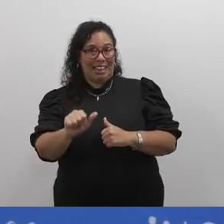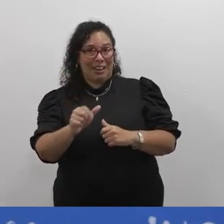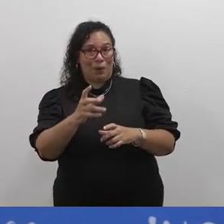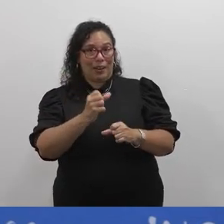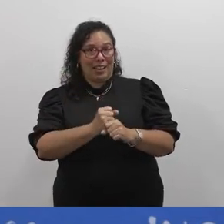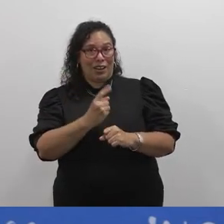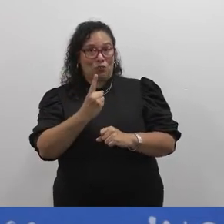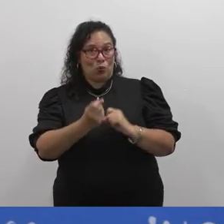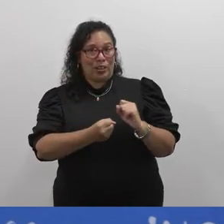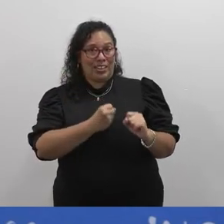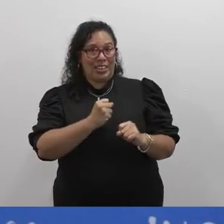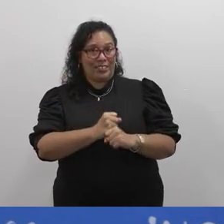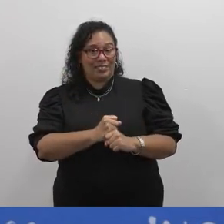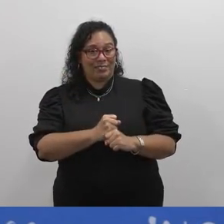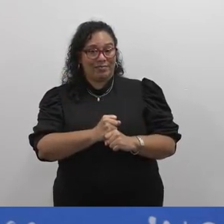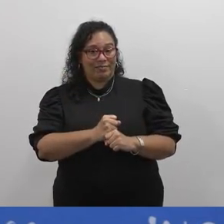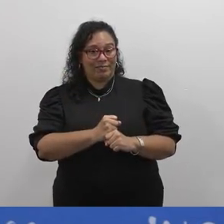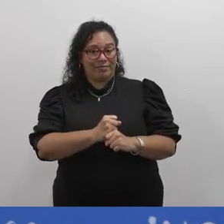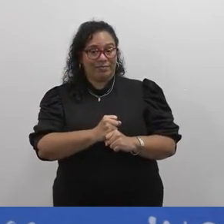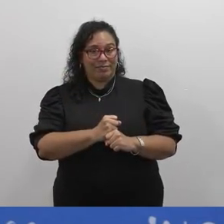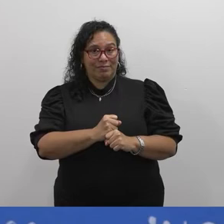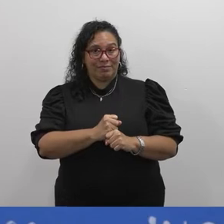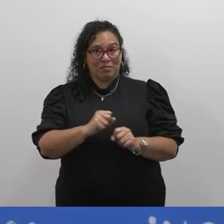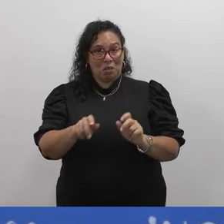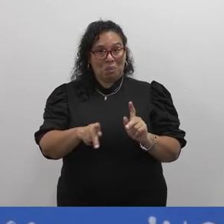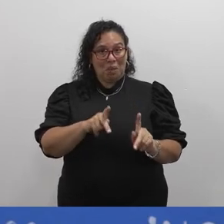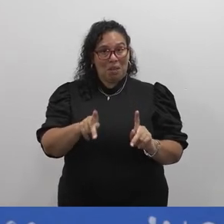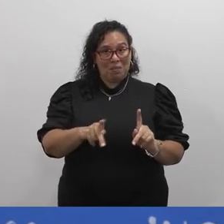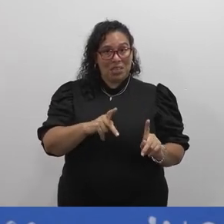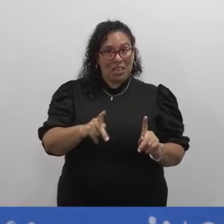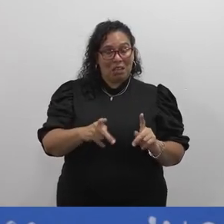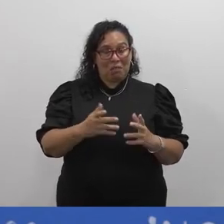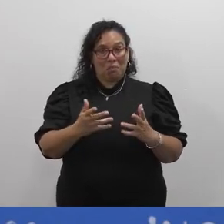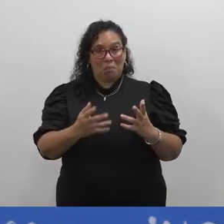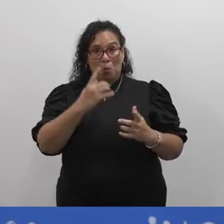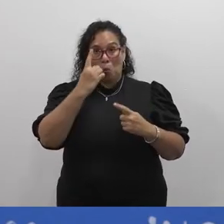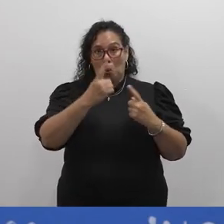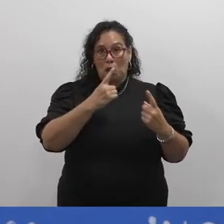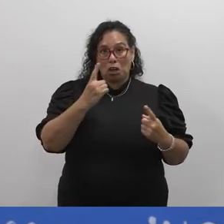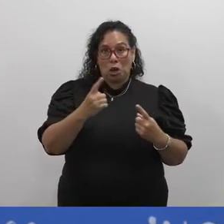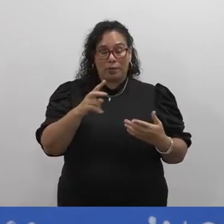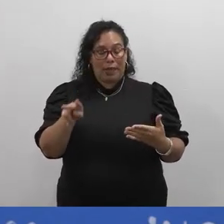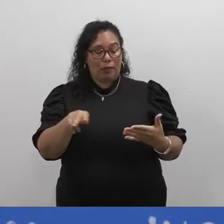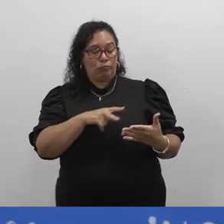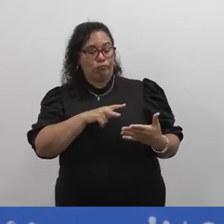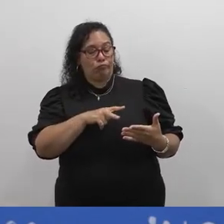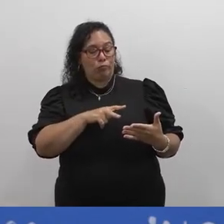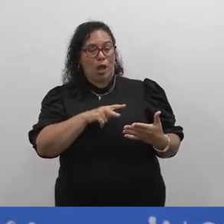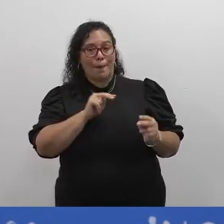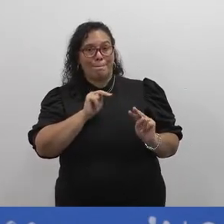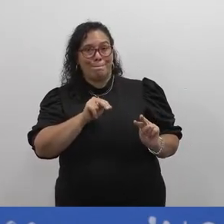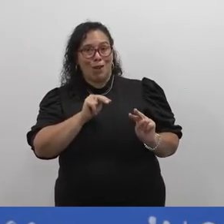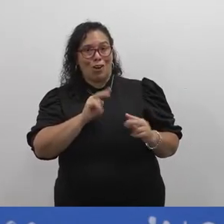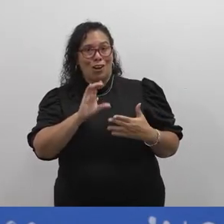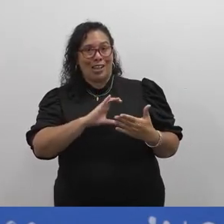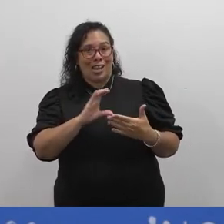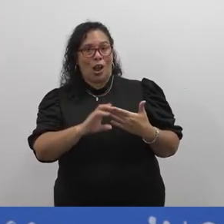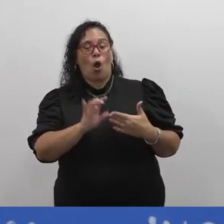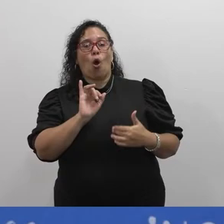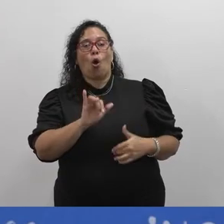a year. So the public can wonder when we're gonna hear about that, and they can look at a monitoring calendar and say, oh, that's happening in